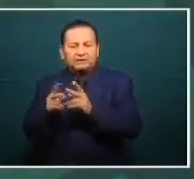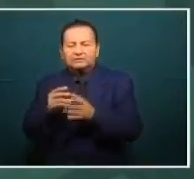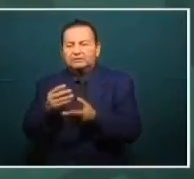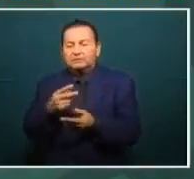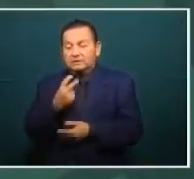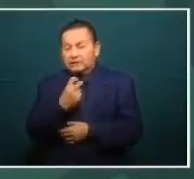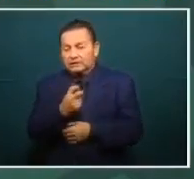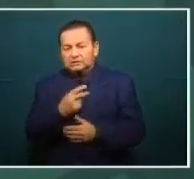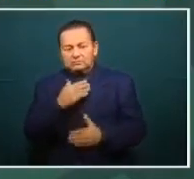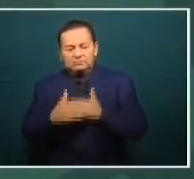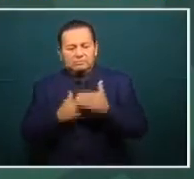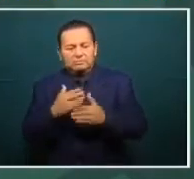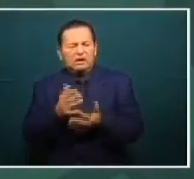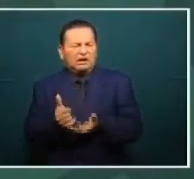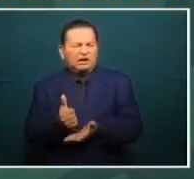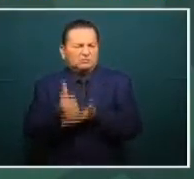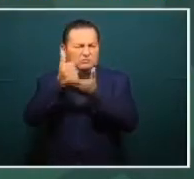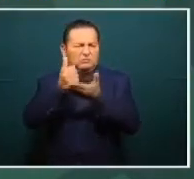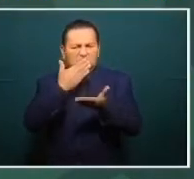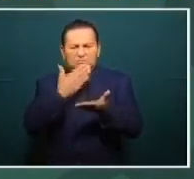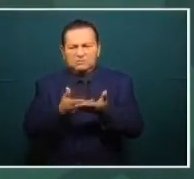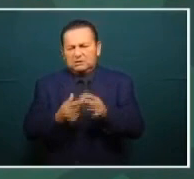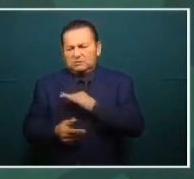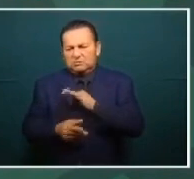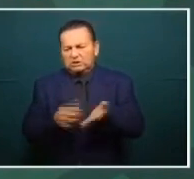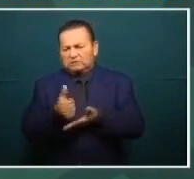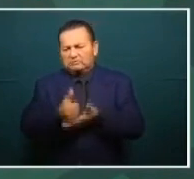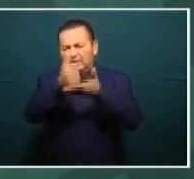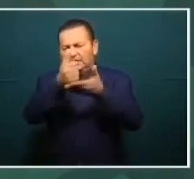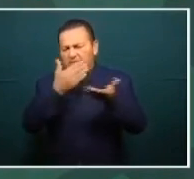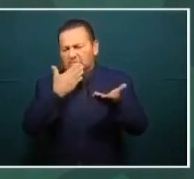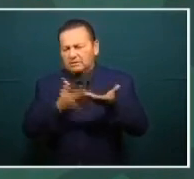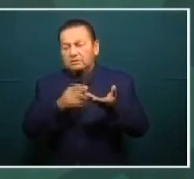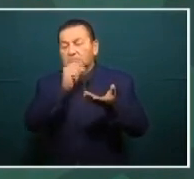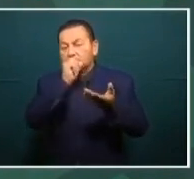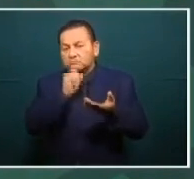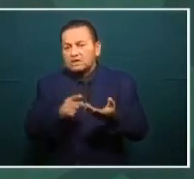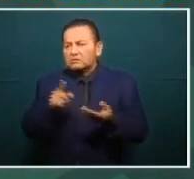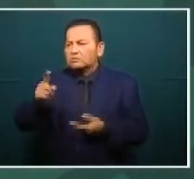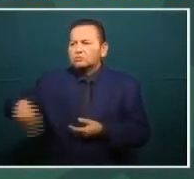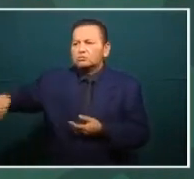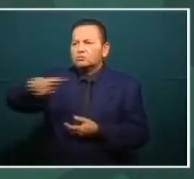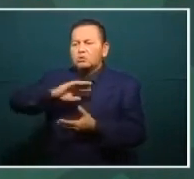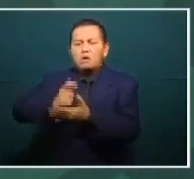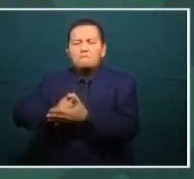that it's good news that they're starting these negotiations.